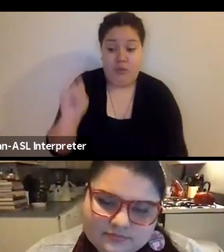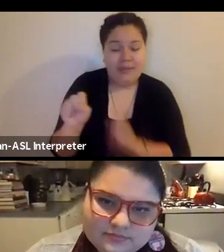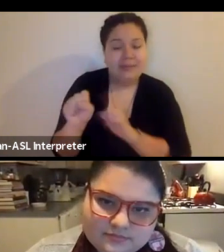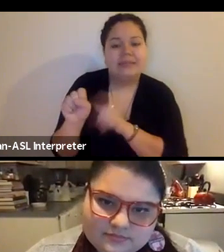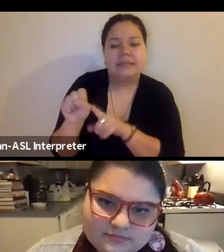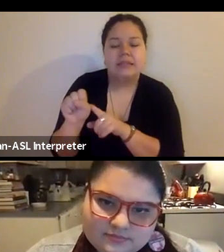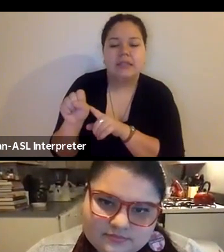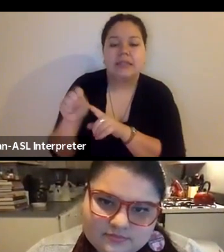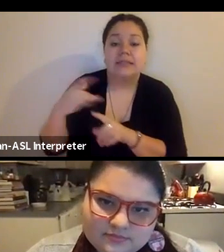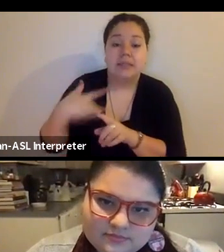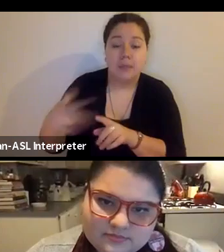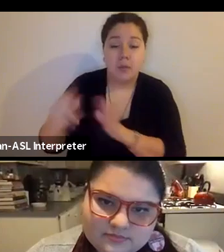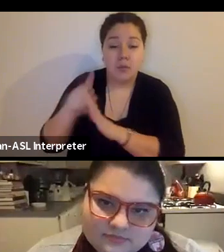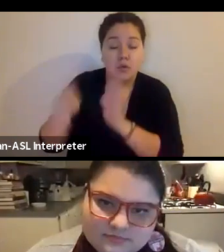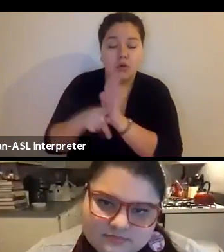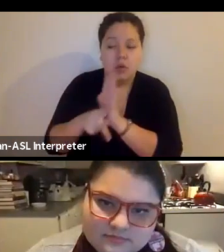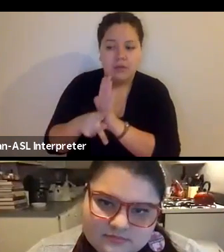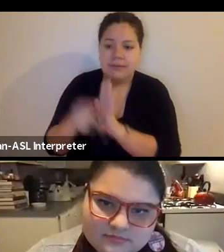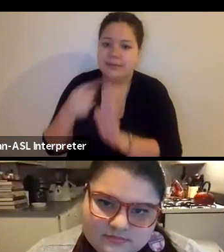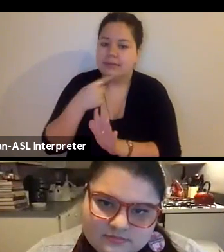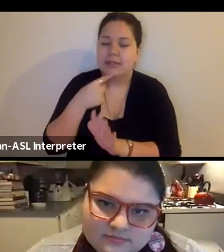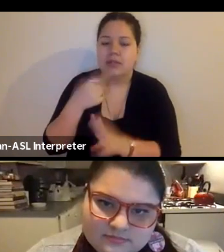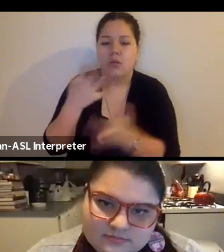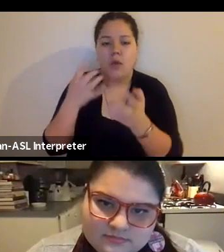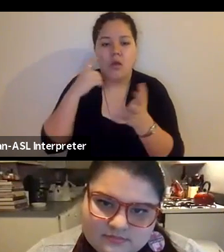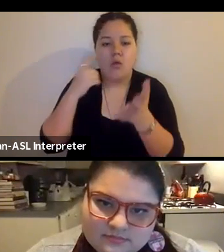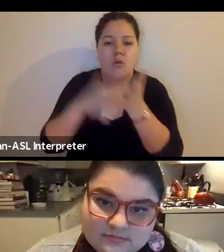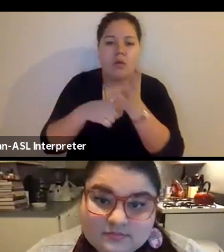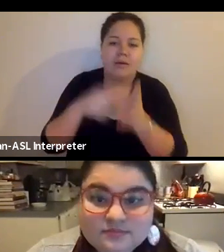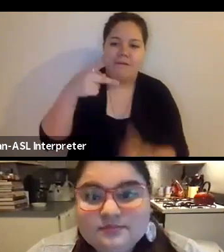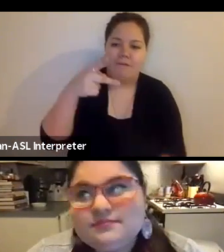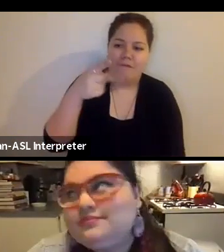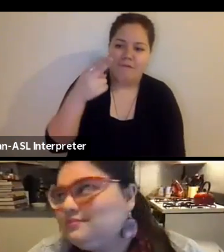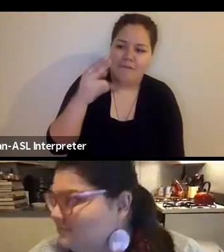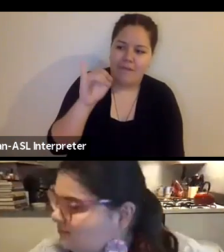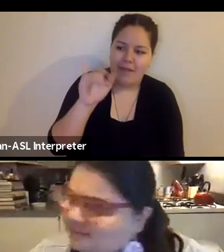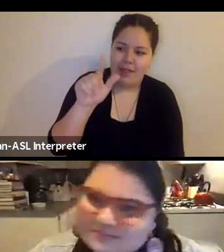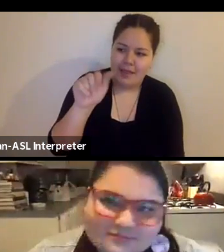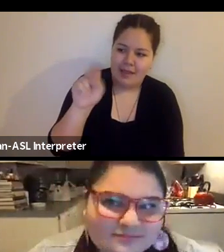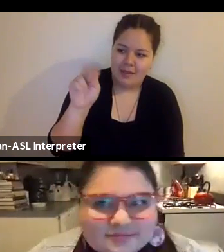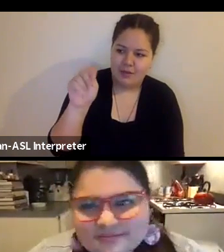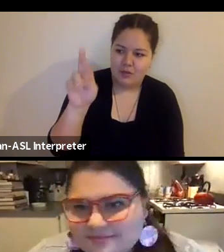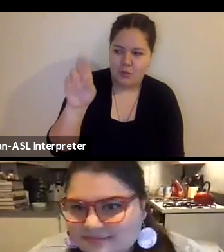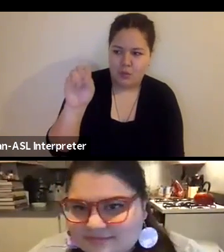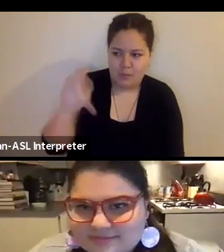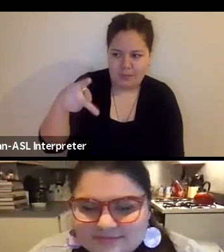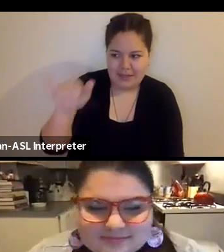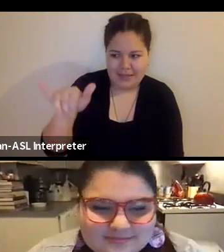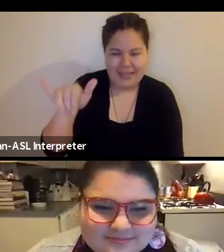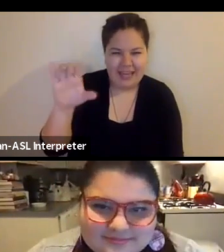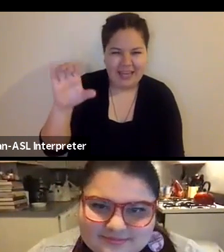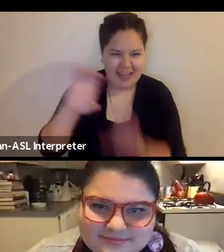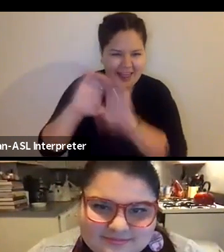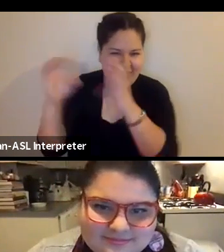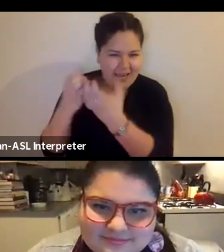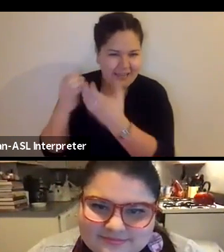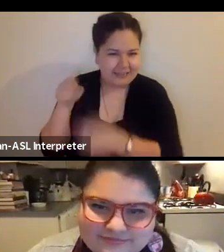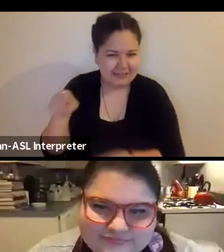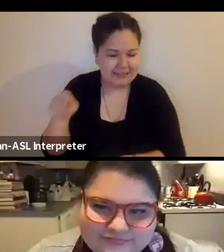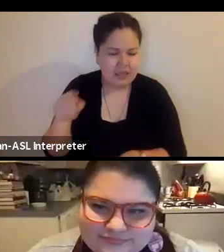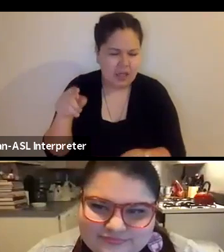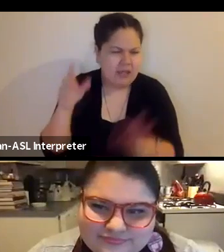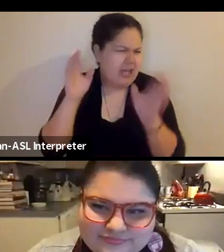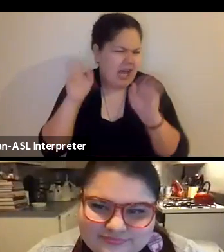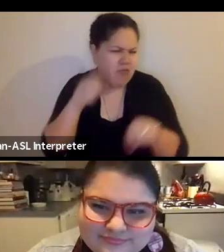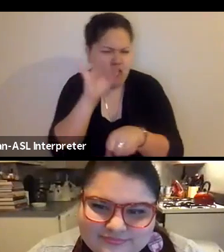the acknowledging of the philanthropy class. That can take place in a lot of different ways, but there's always, in a lot of the moment,